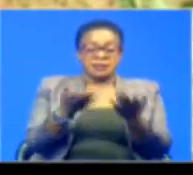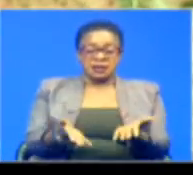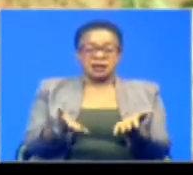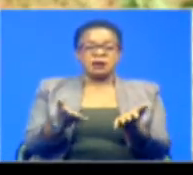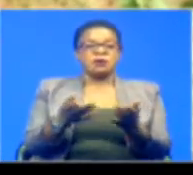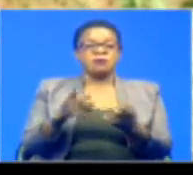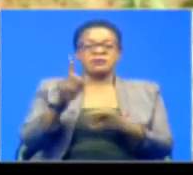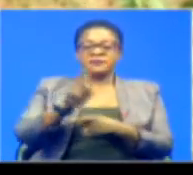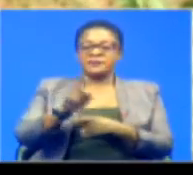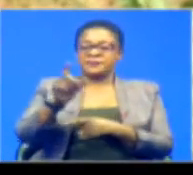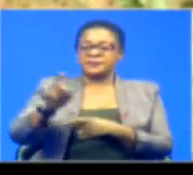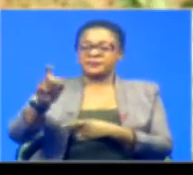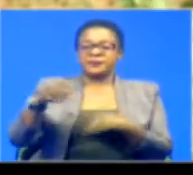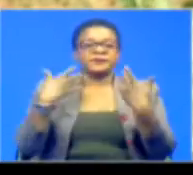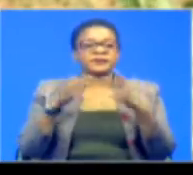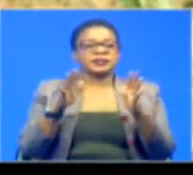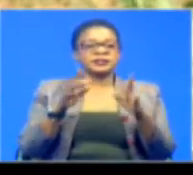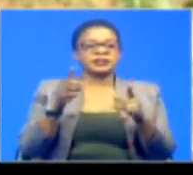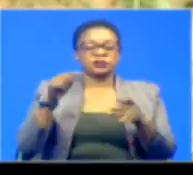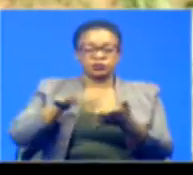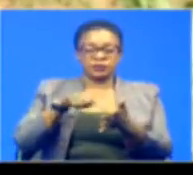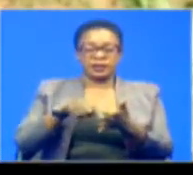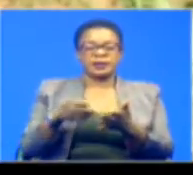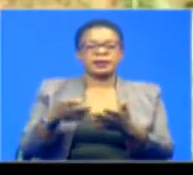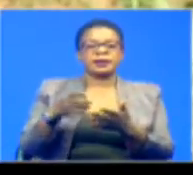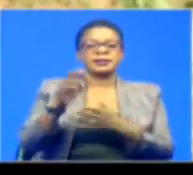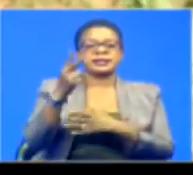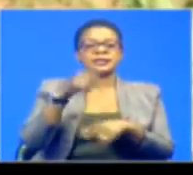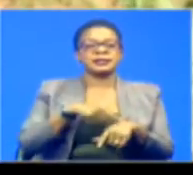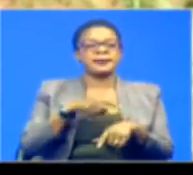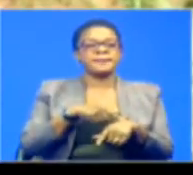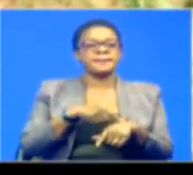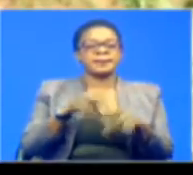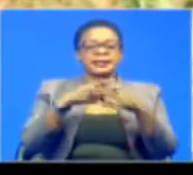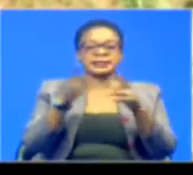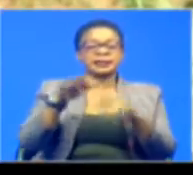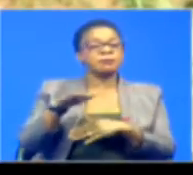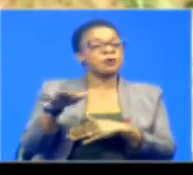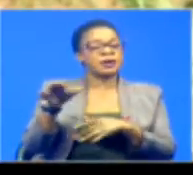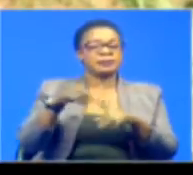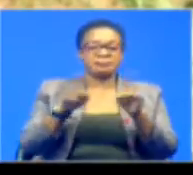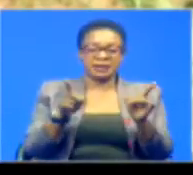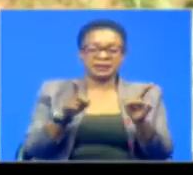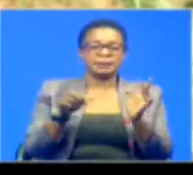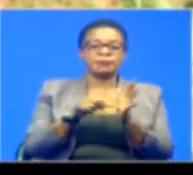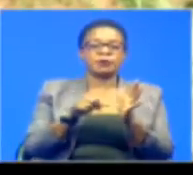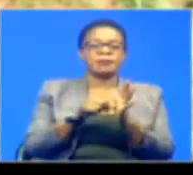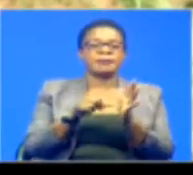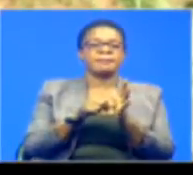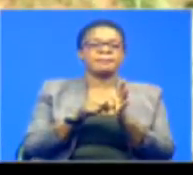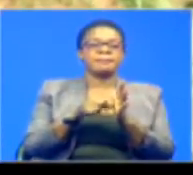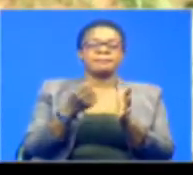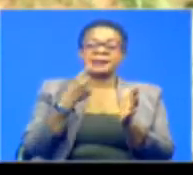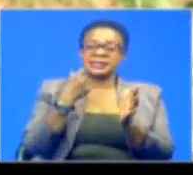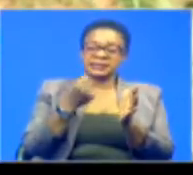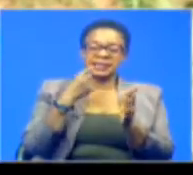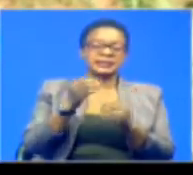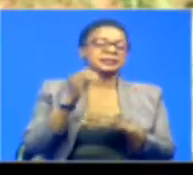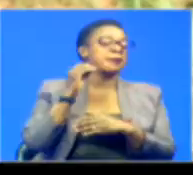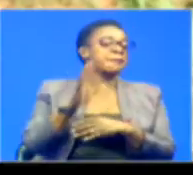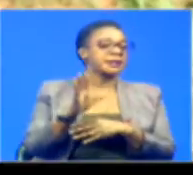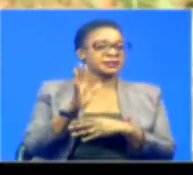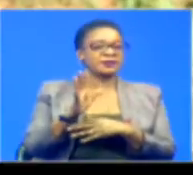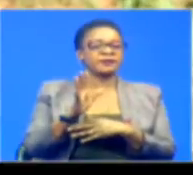once na leo ilikuwa narudia sasa ya pili nilianza asubuhi lakini shida ni dawa ni expensive ni bei ya juu